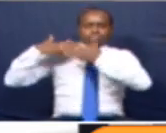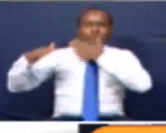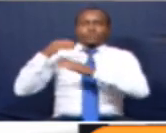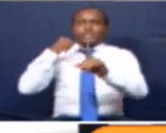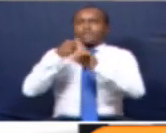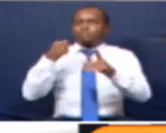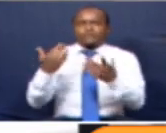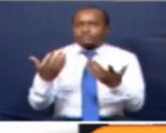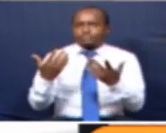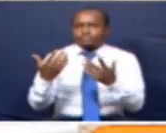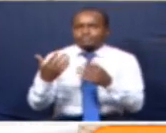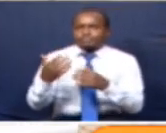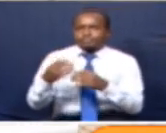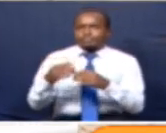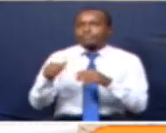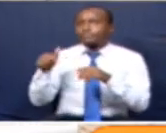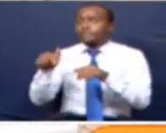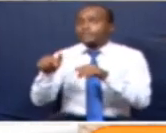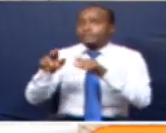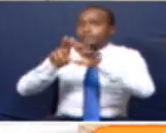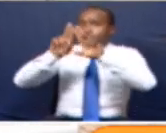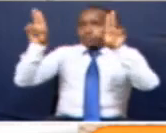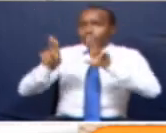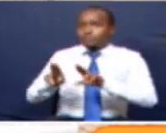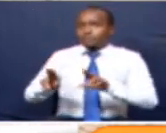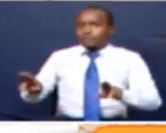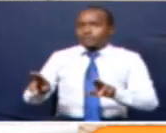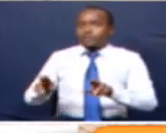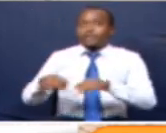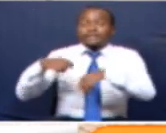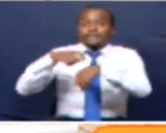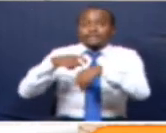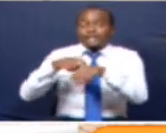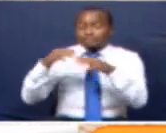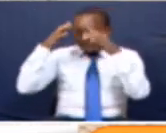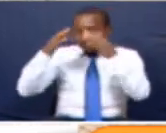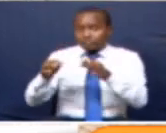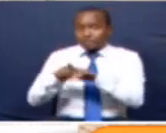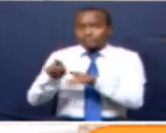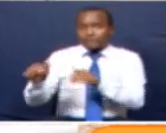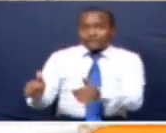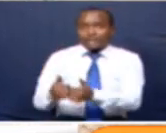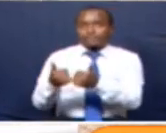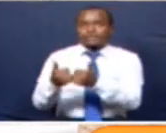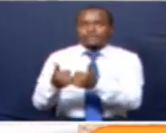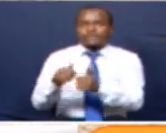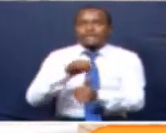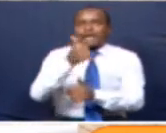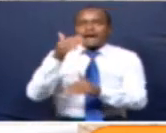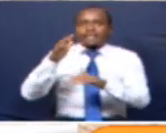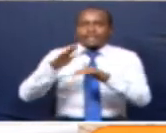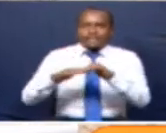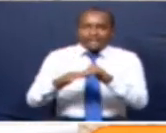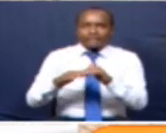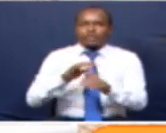go? It's universal, actually. Once such a decision has been made, then it means rather than every person on death row having